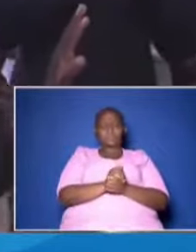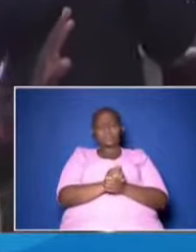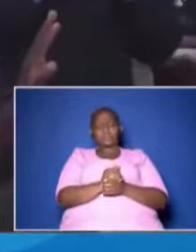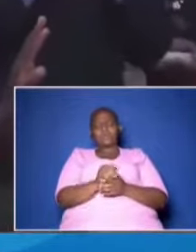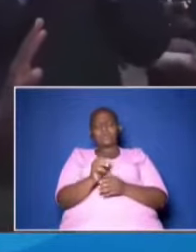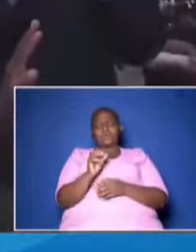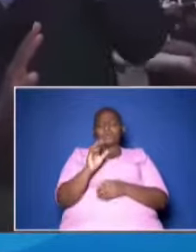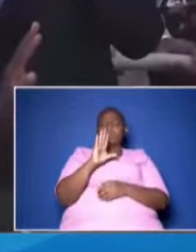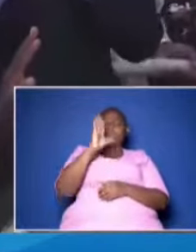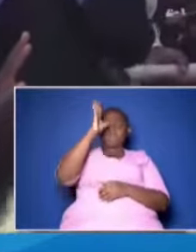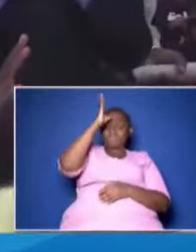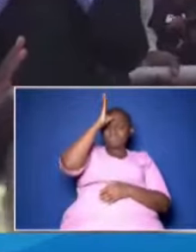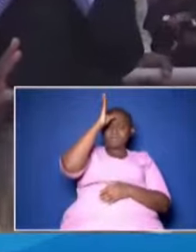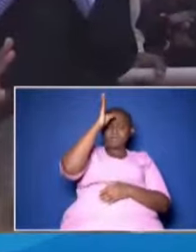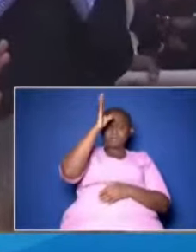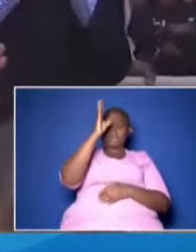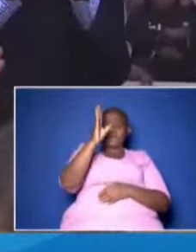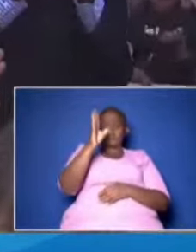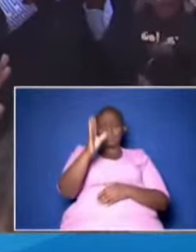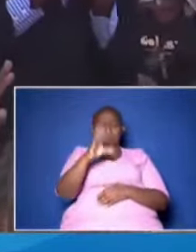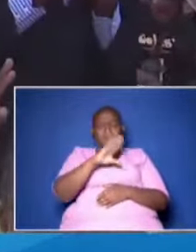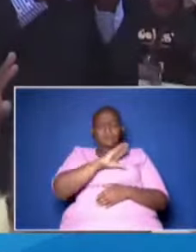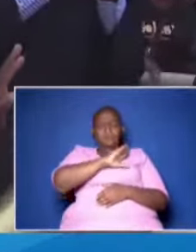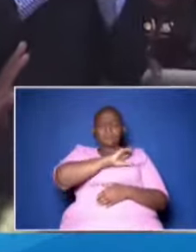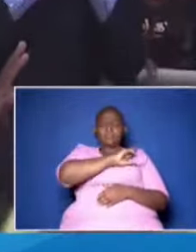father father